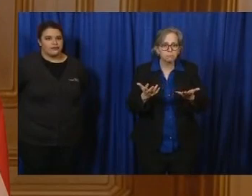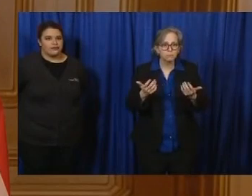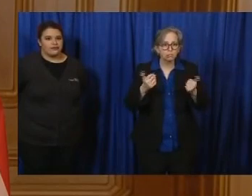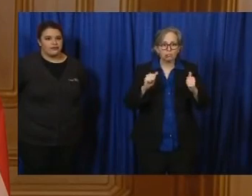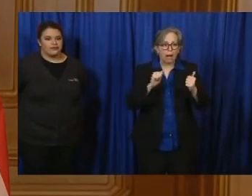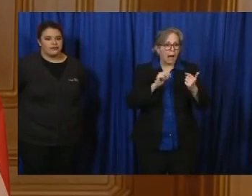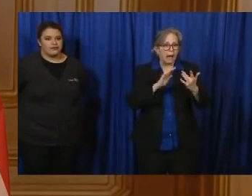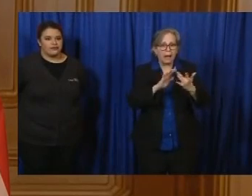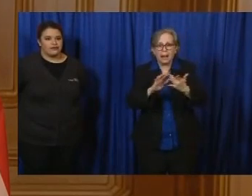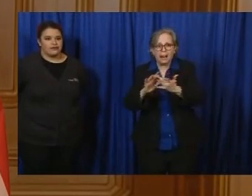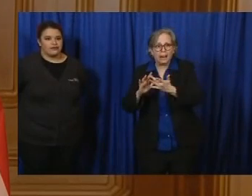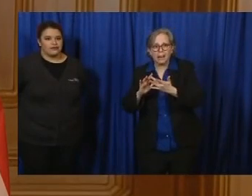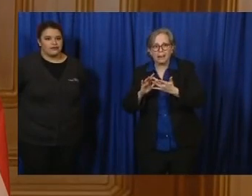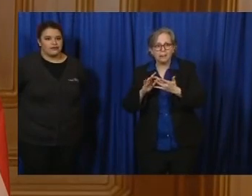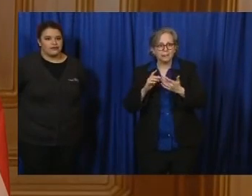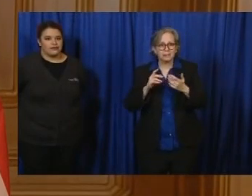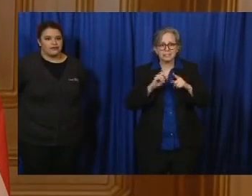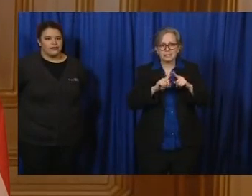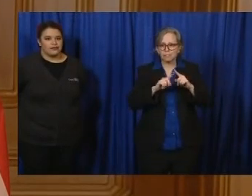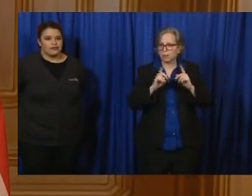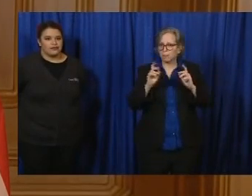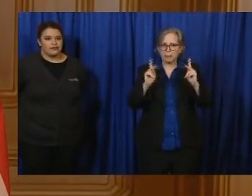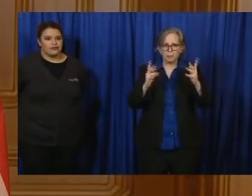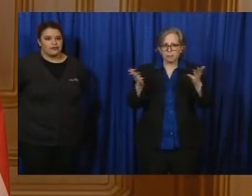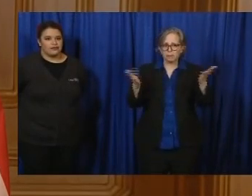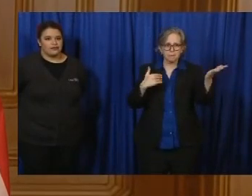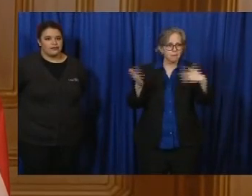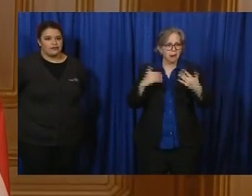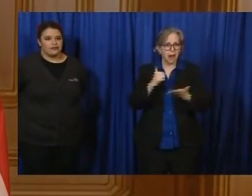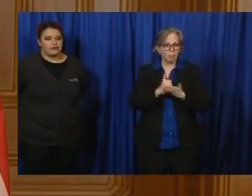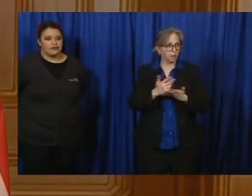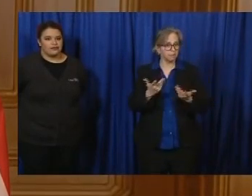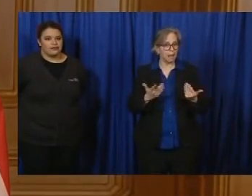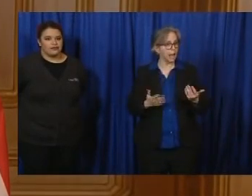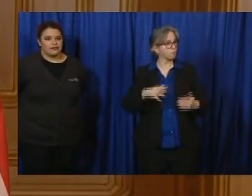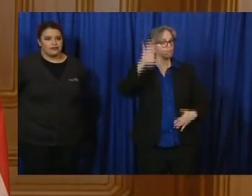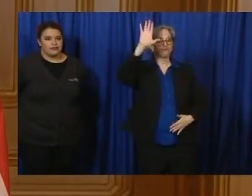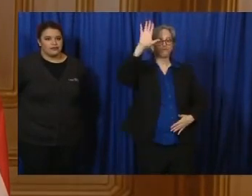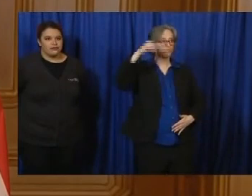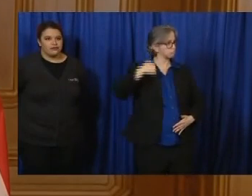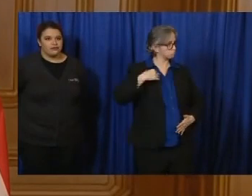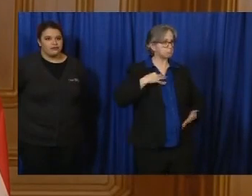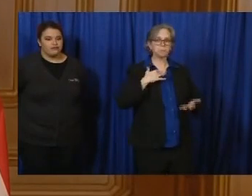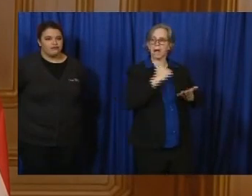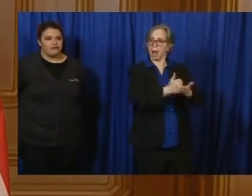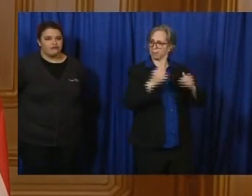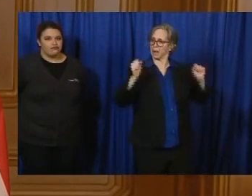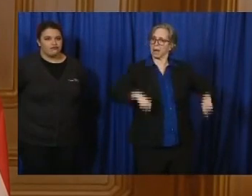board to do different things, and these are the things that they felt that they could do.